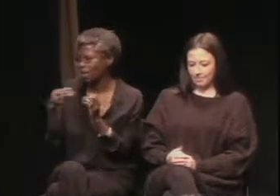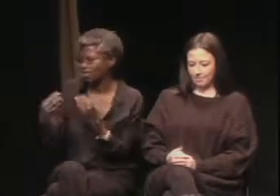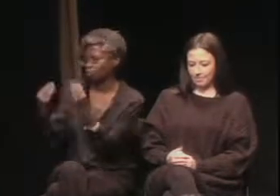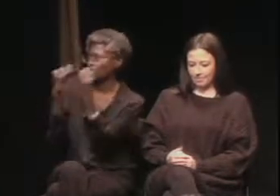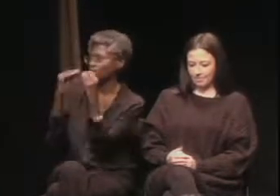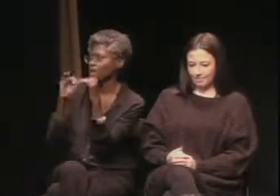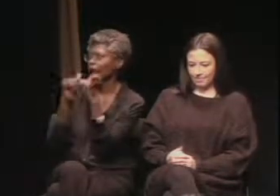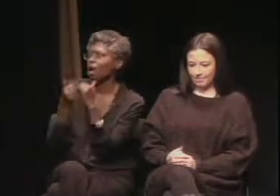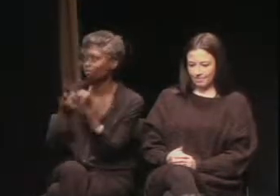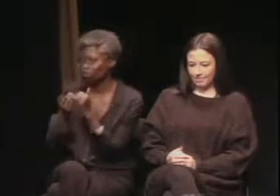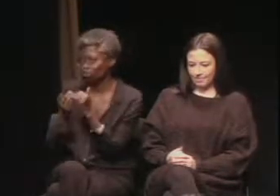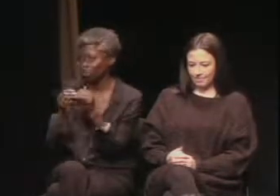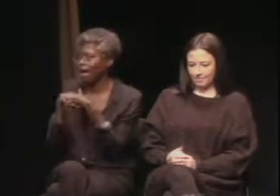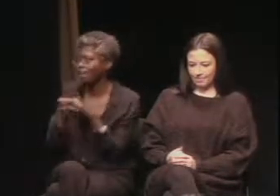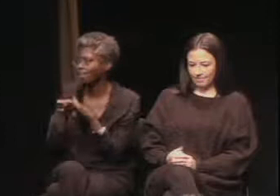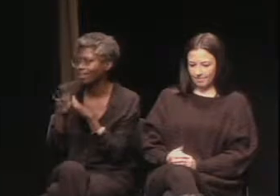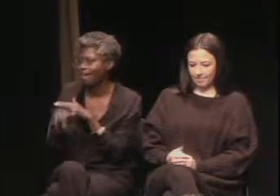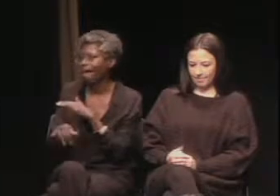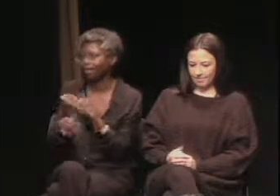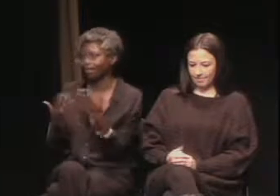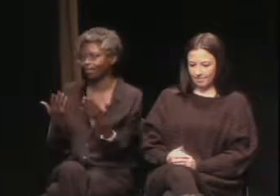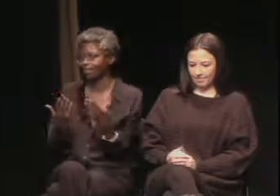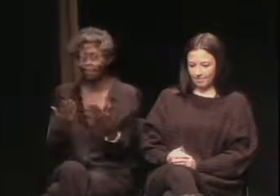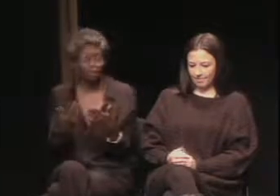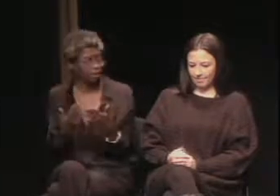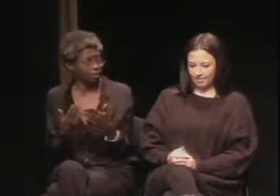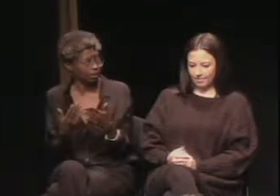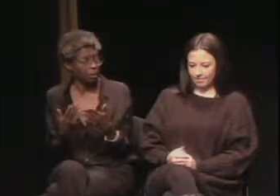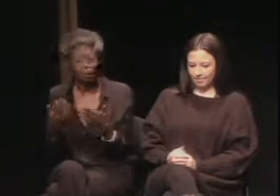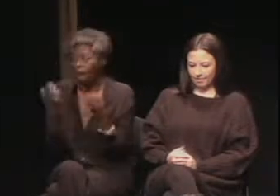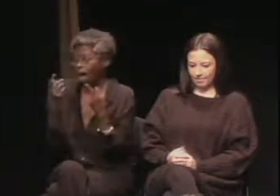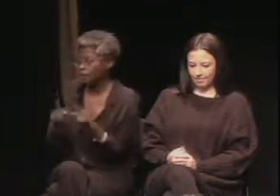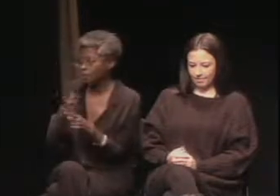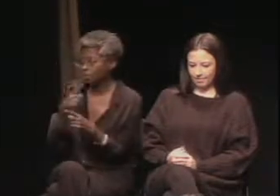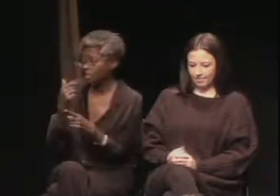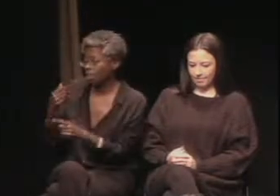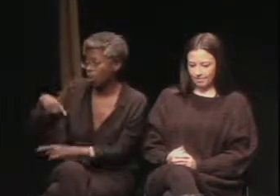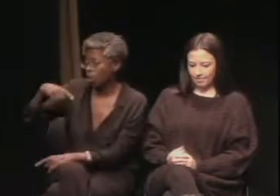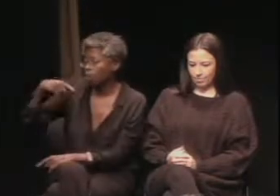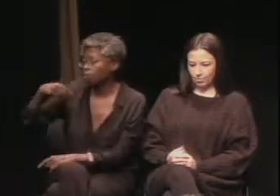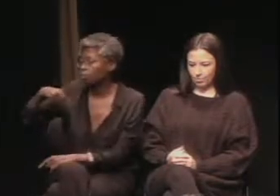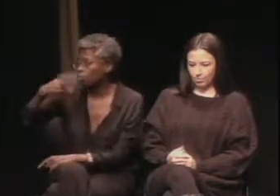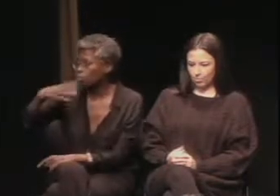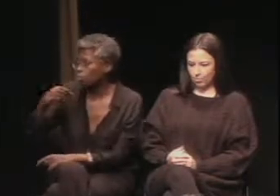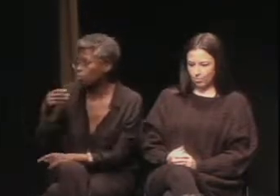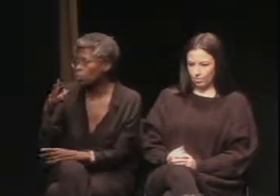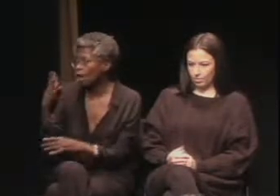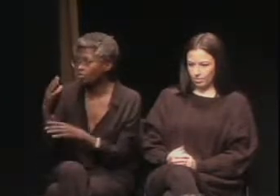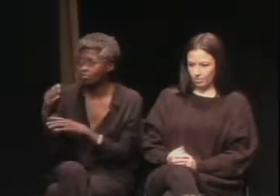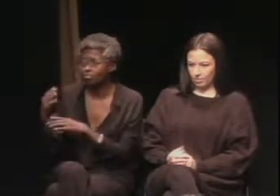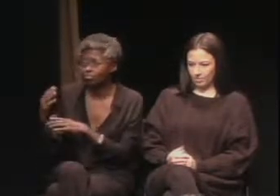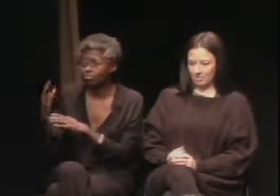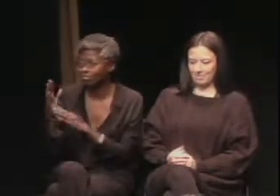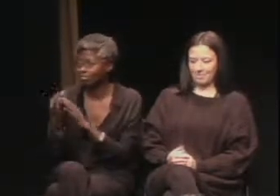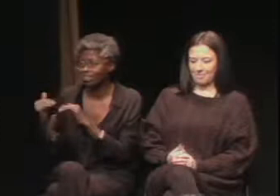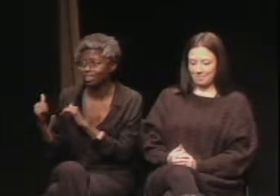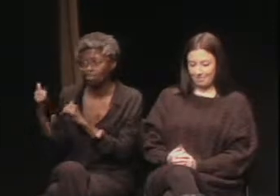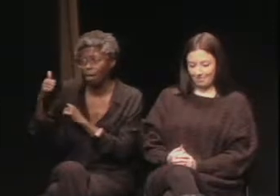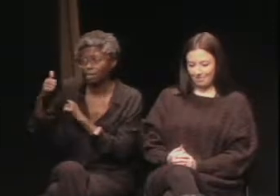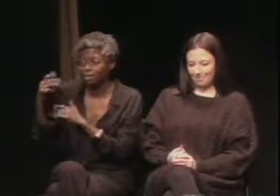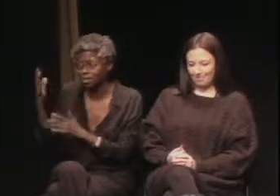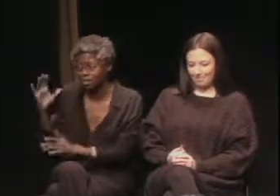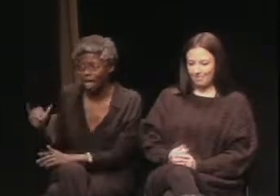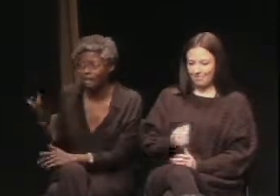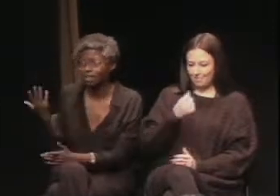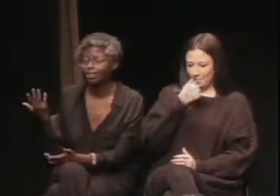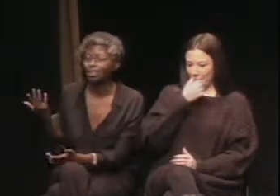me how to access it. It's not what in happens the is that white supremacy says, I'm not trying to go this deep, but still, white supremacy says. We're